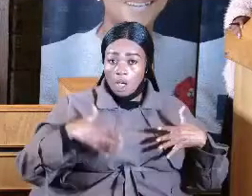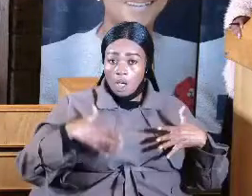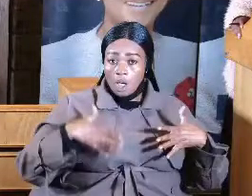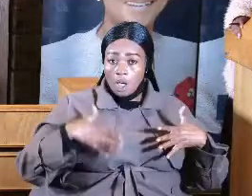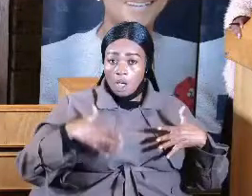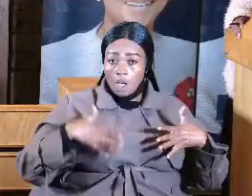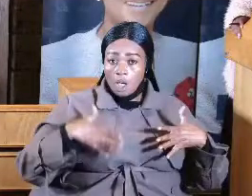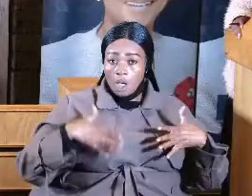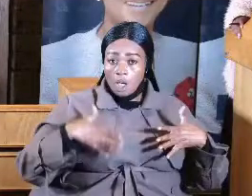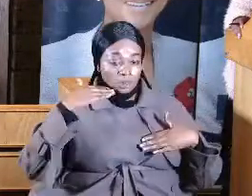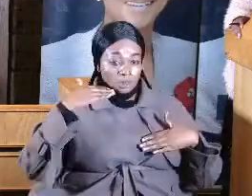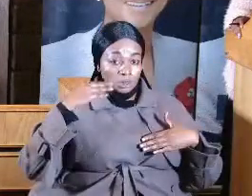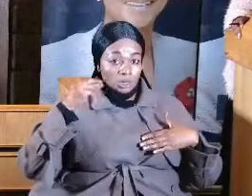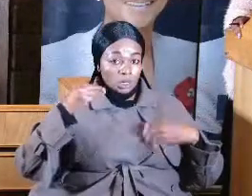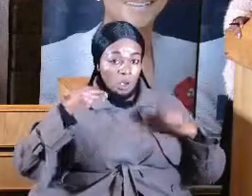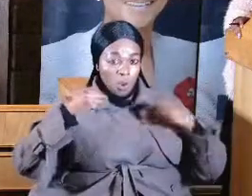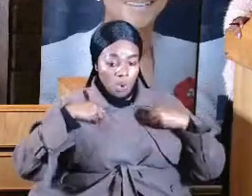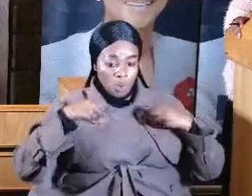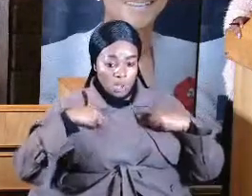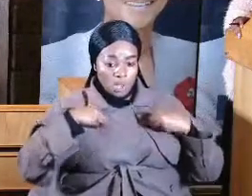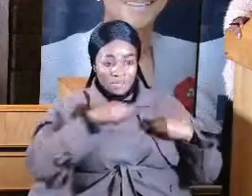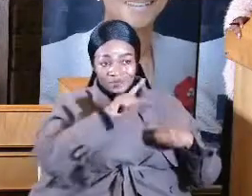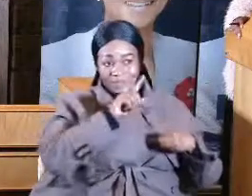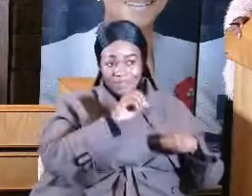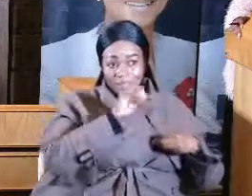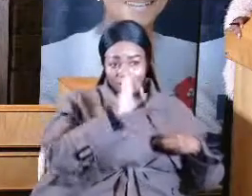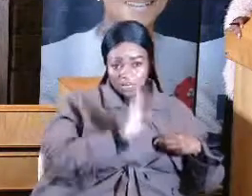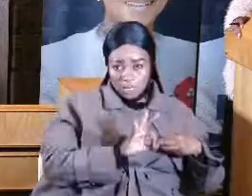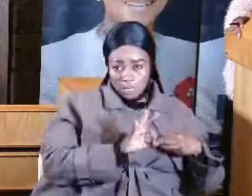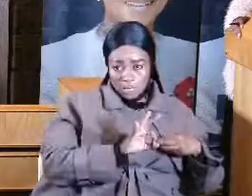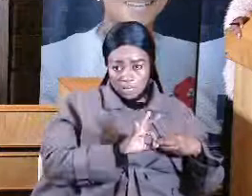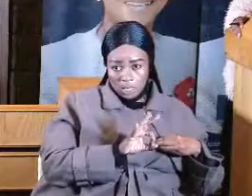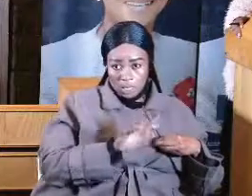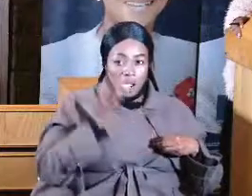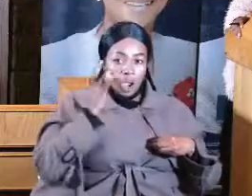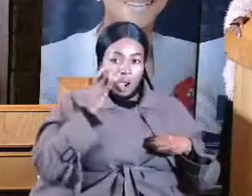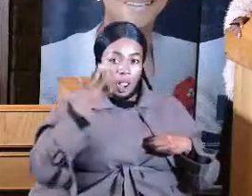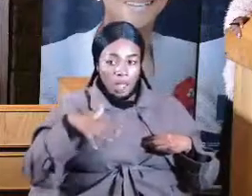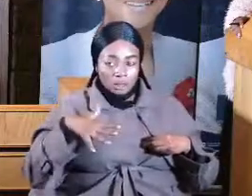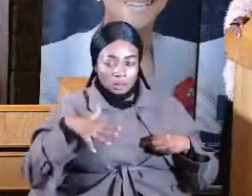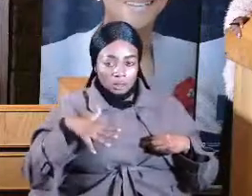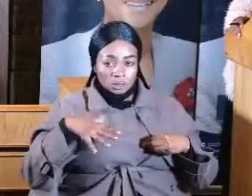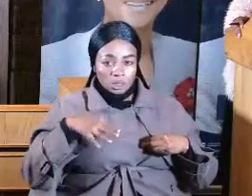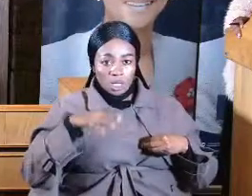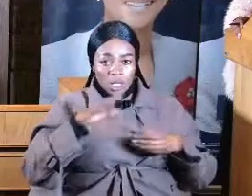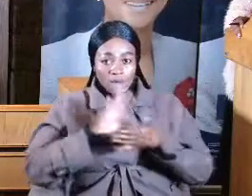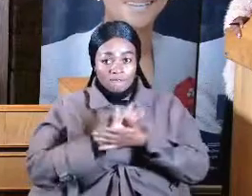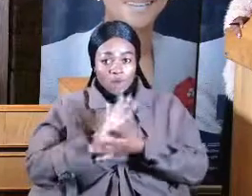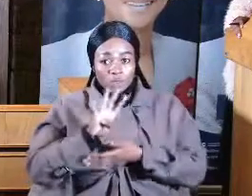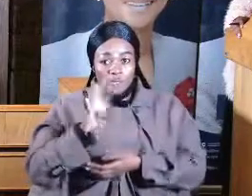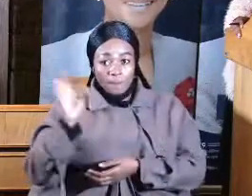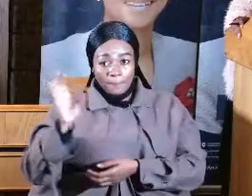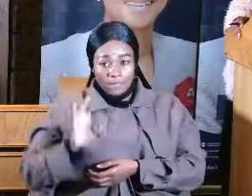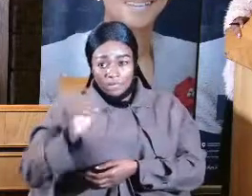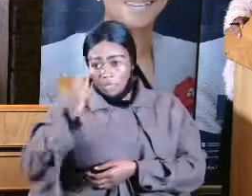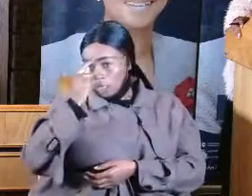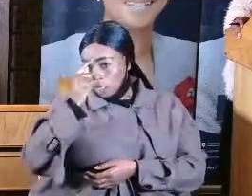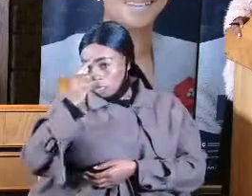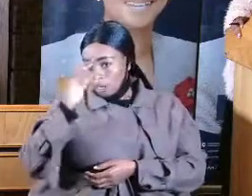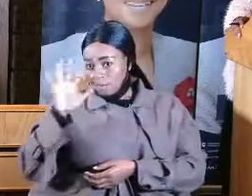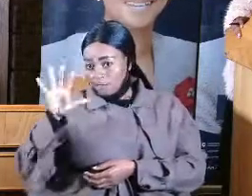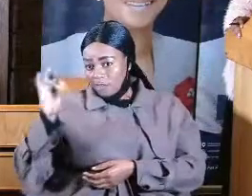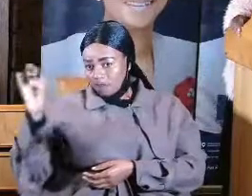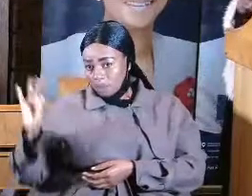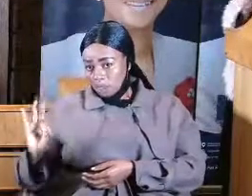own 72%, colored 14%, Indians